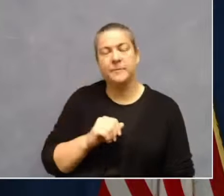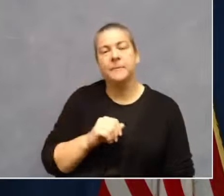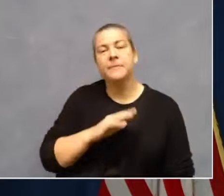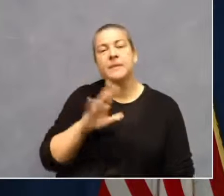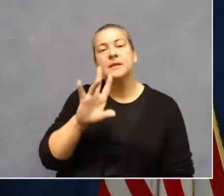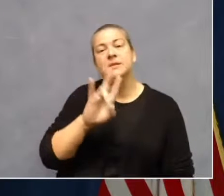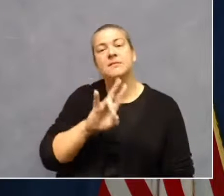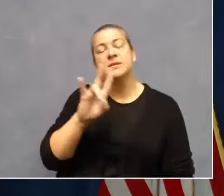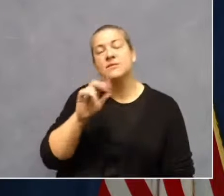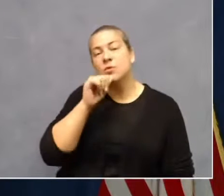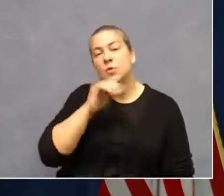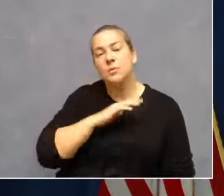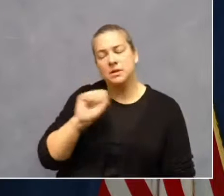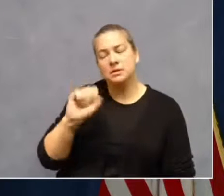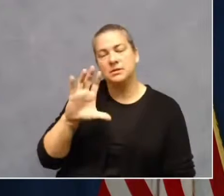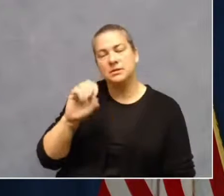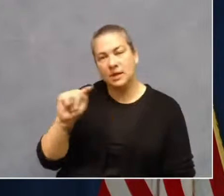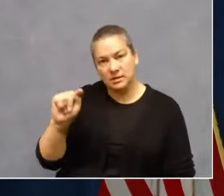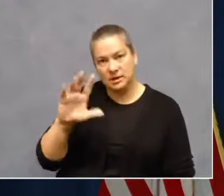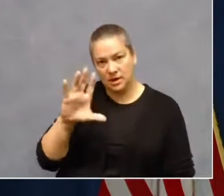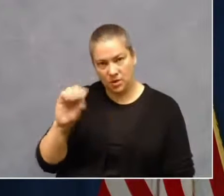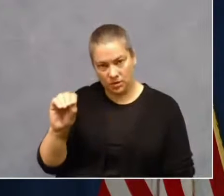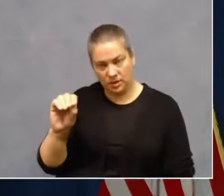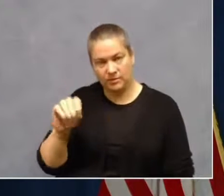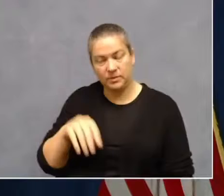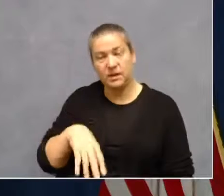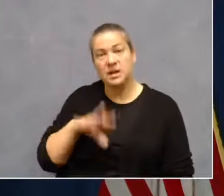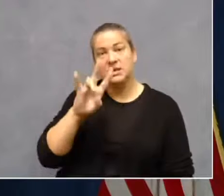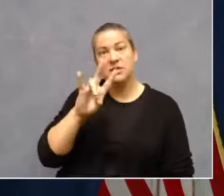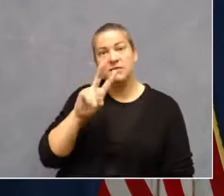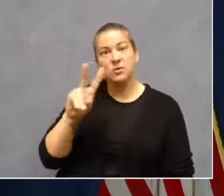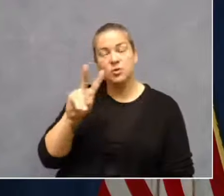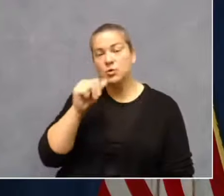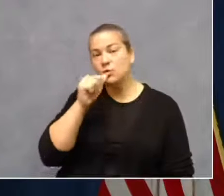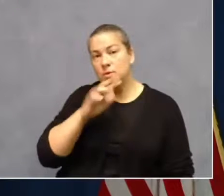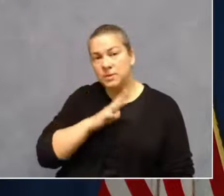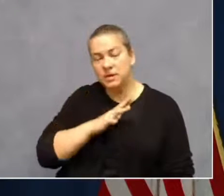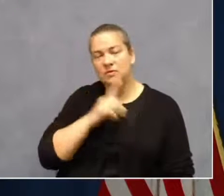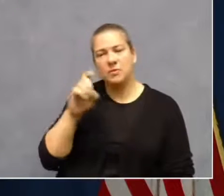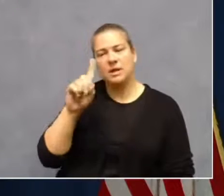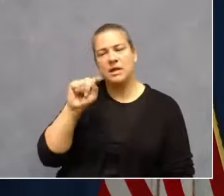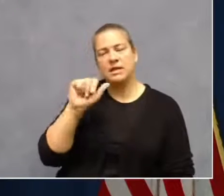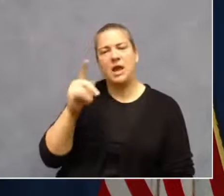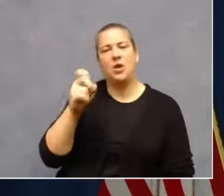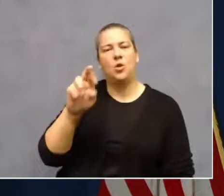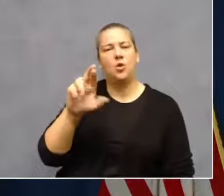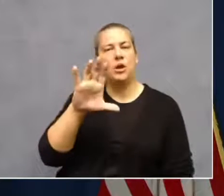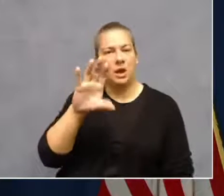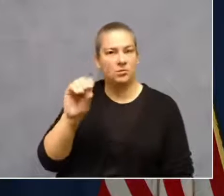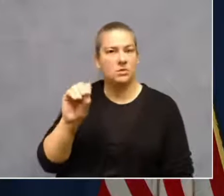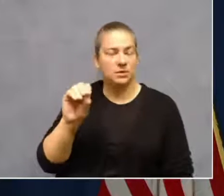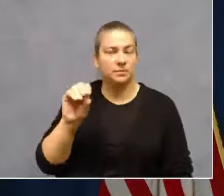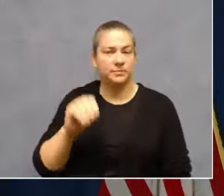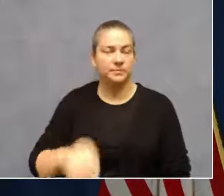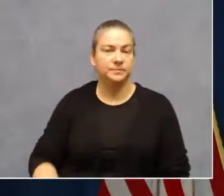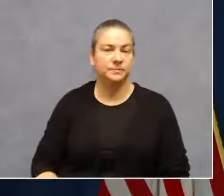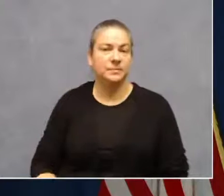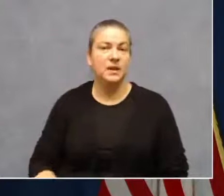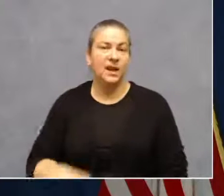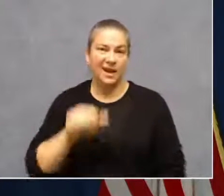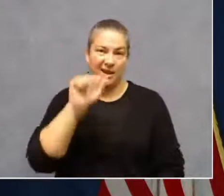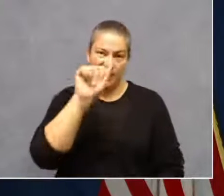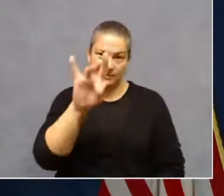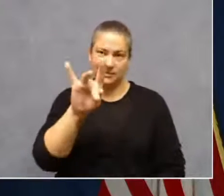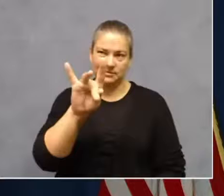77-year-old woman from Scott County, and a 72-year-old woman from Taylor County. 18 additional